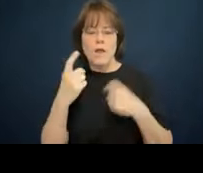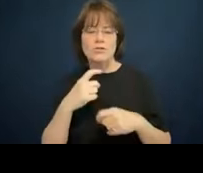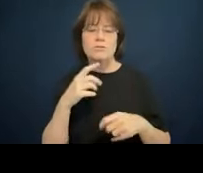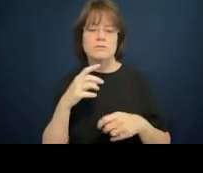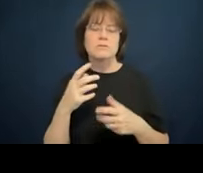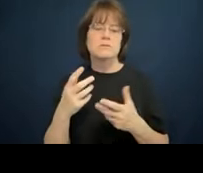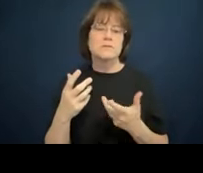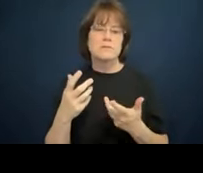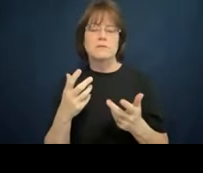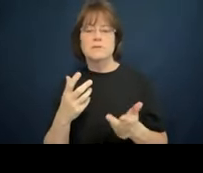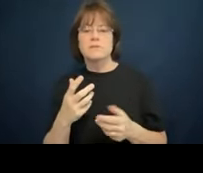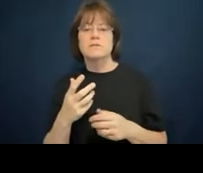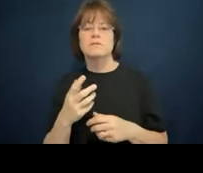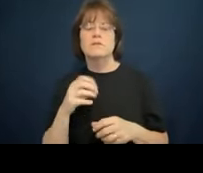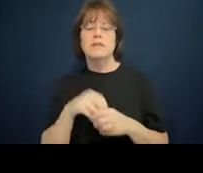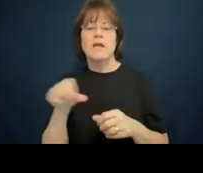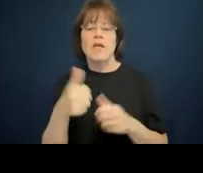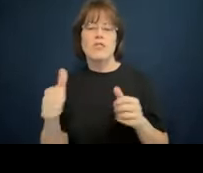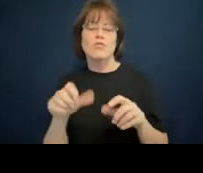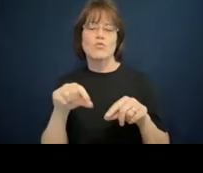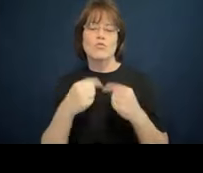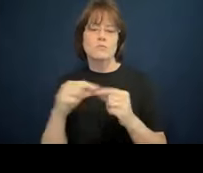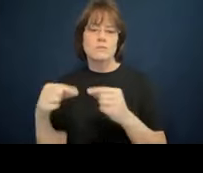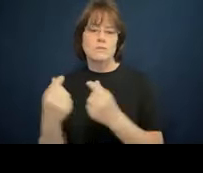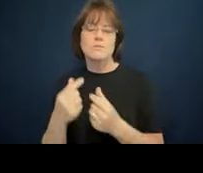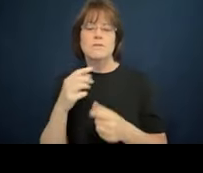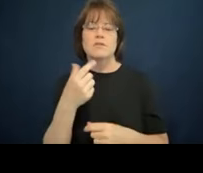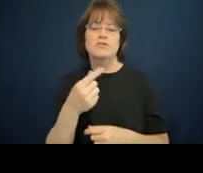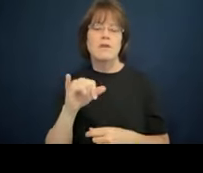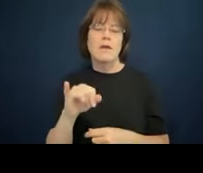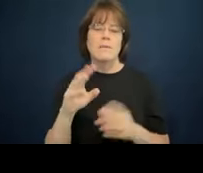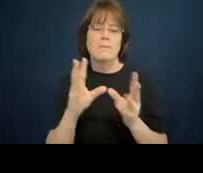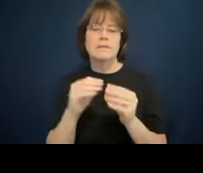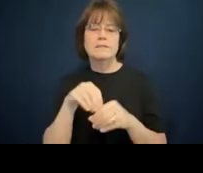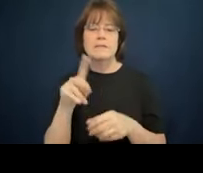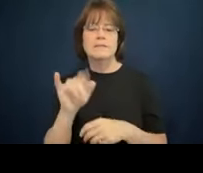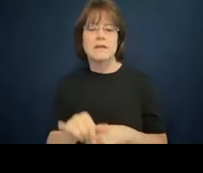CAMP and other organizations and the GIAC meetings in Kentucky.